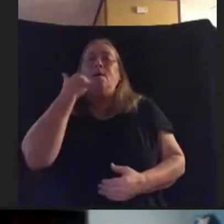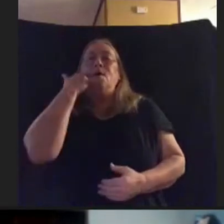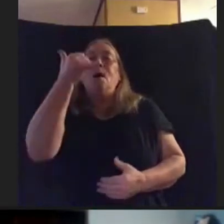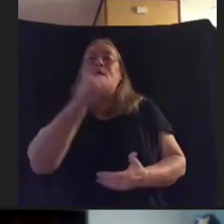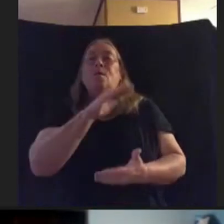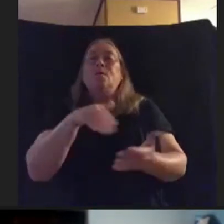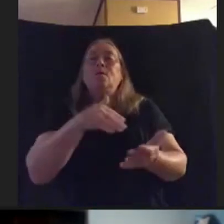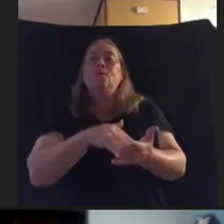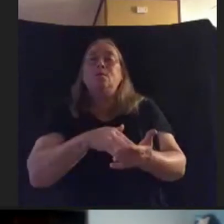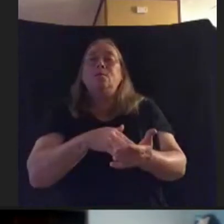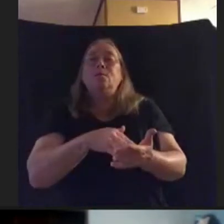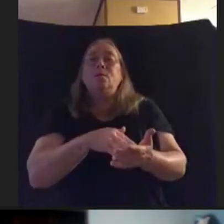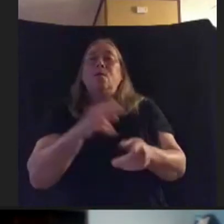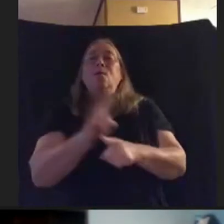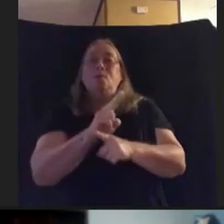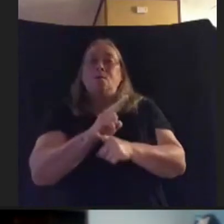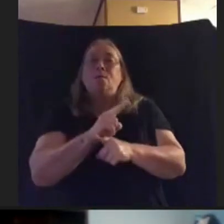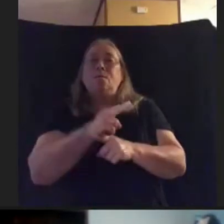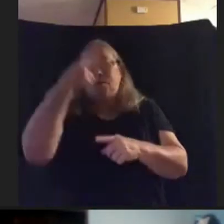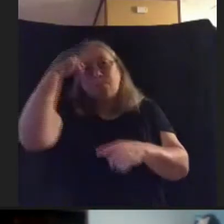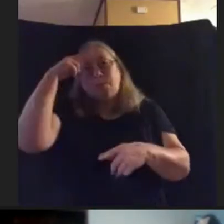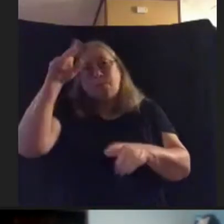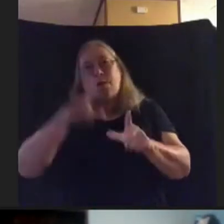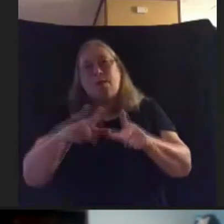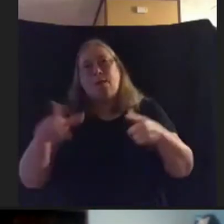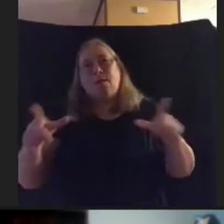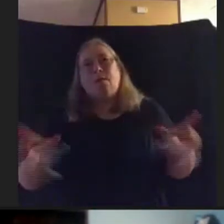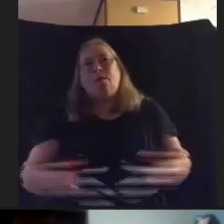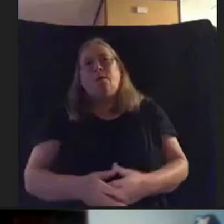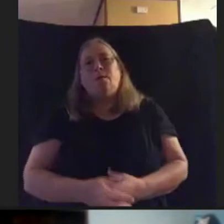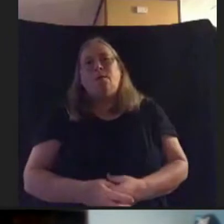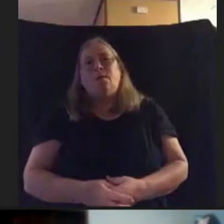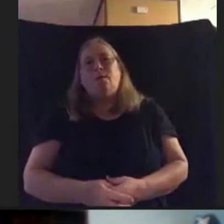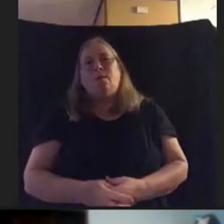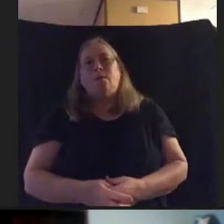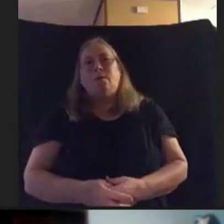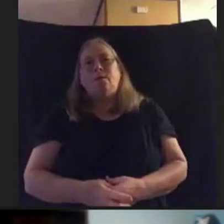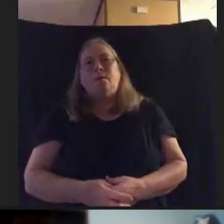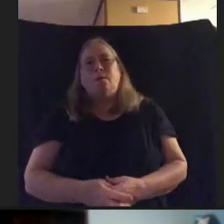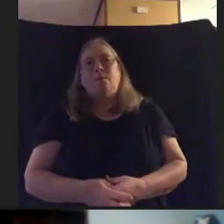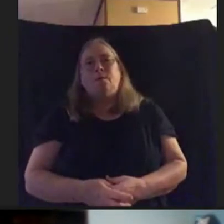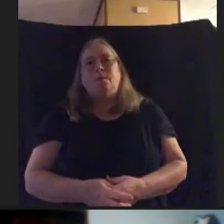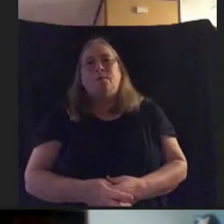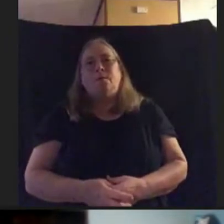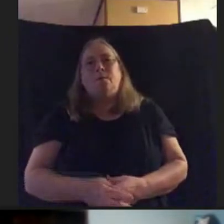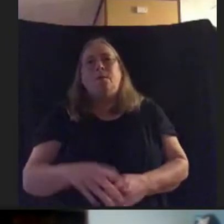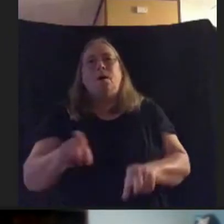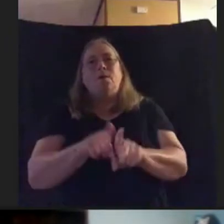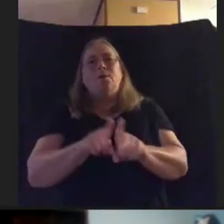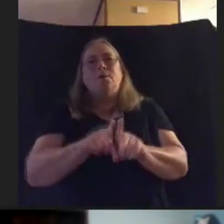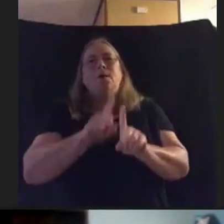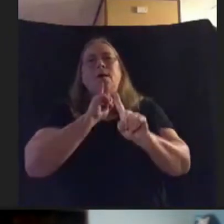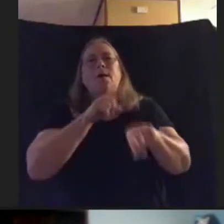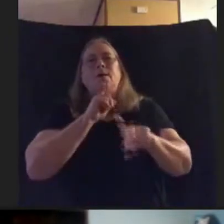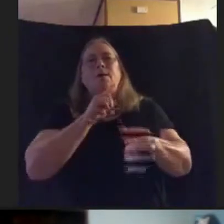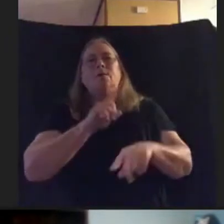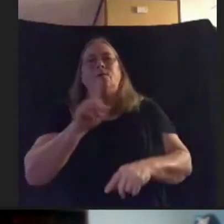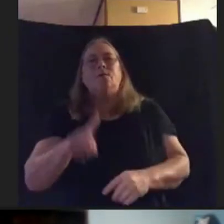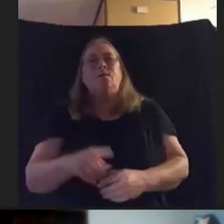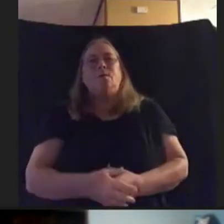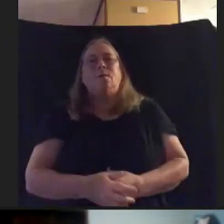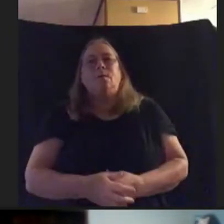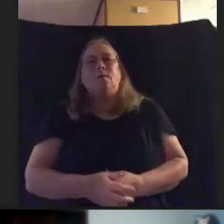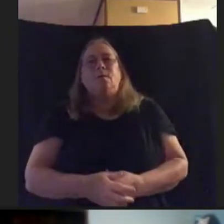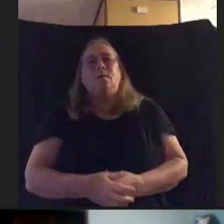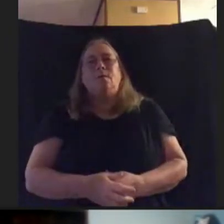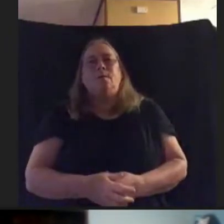can utilize Spanish language not only for the appointments, but also for answering questions. We have our whole health equity